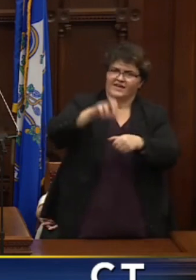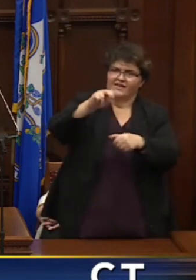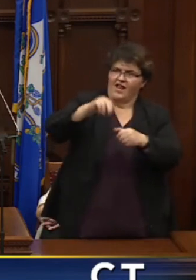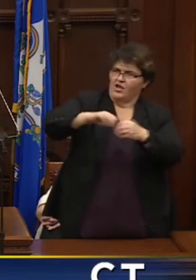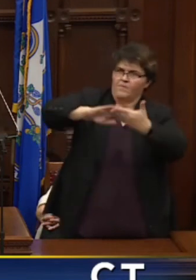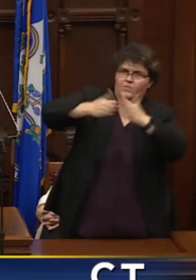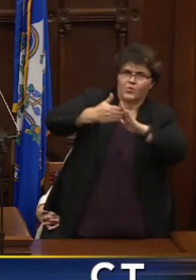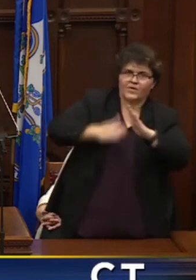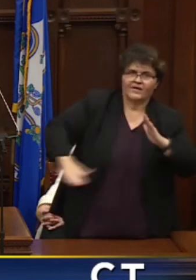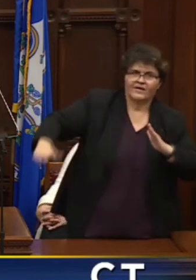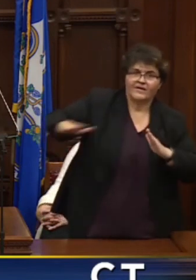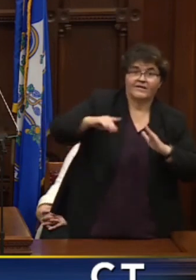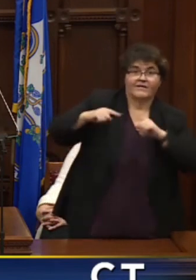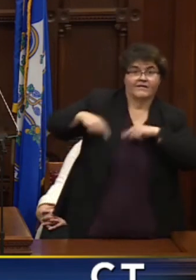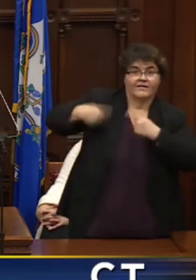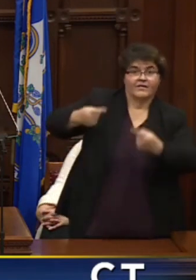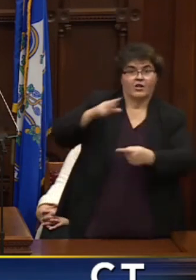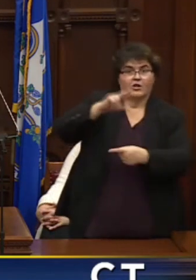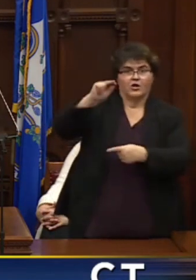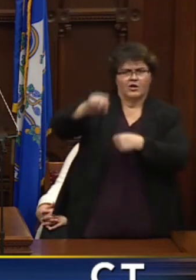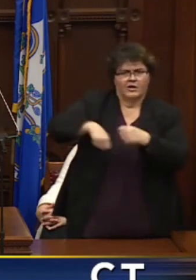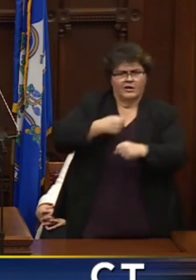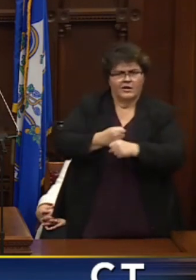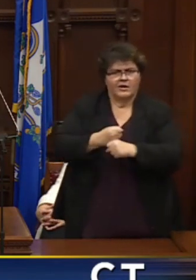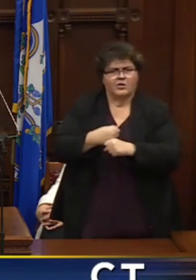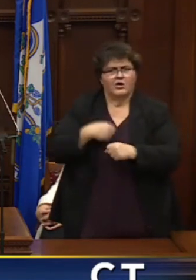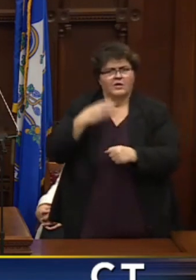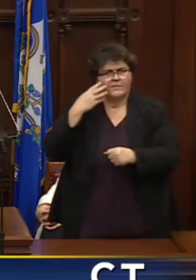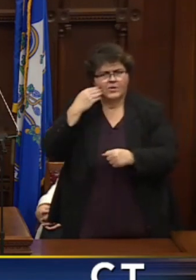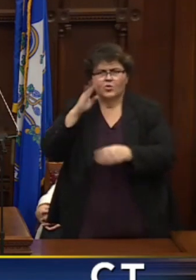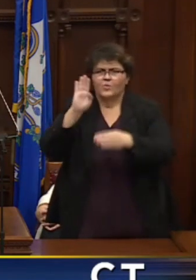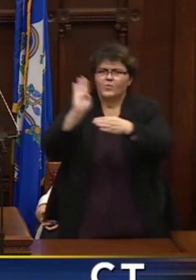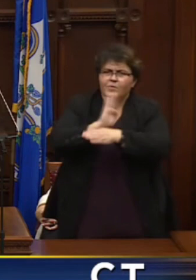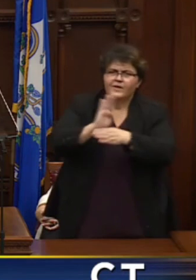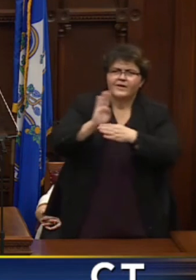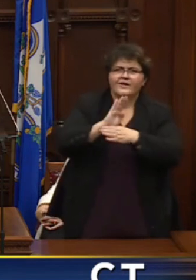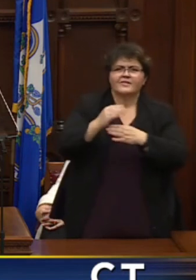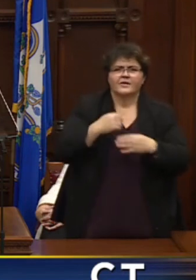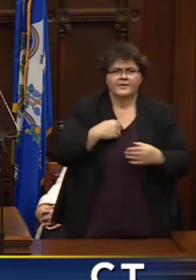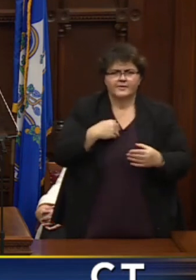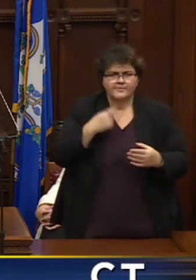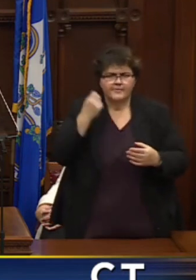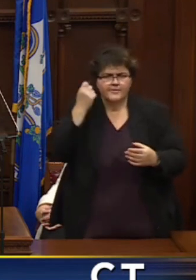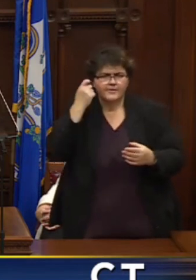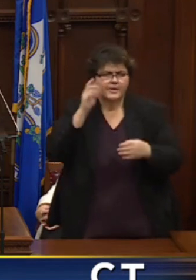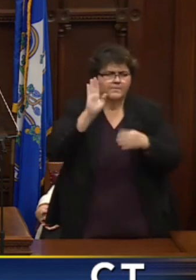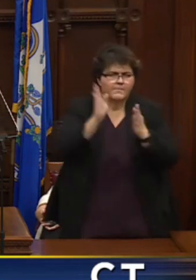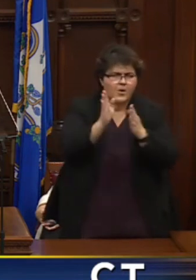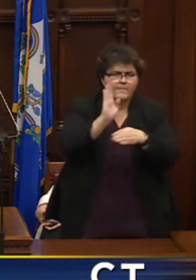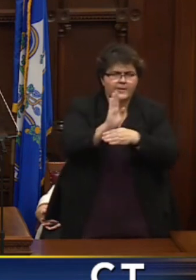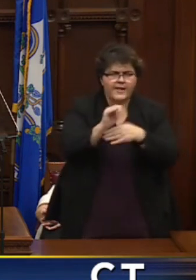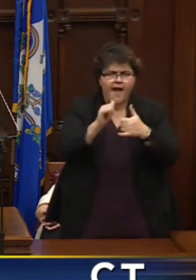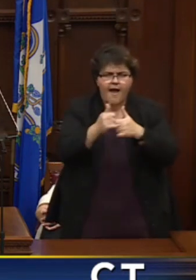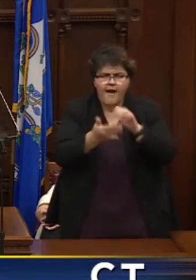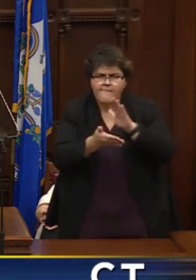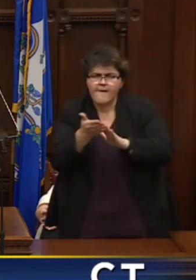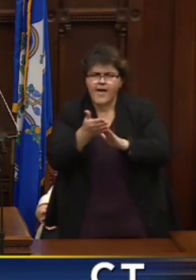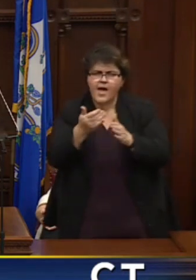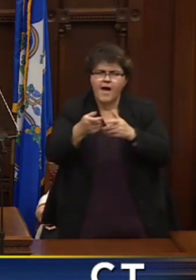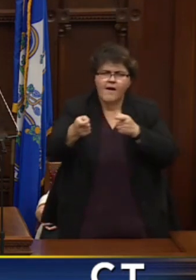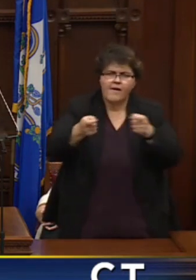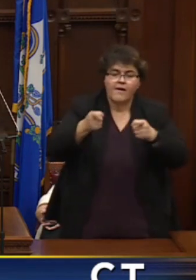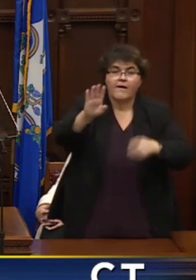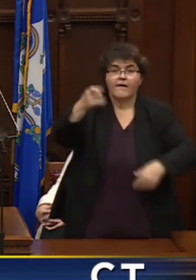through a lens of starting small businesses and helping them grow. But innovation doesn't begin and end in the private